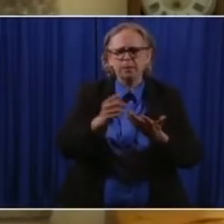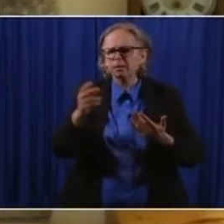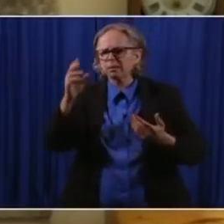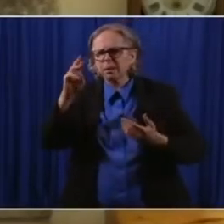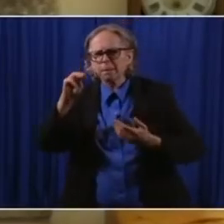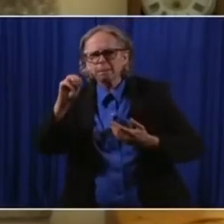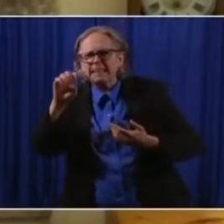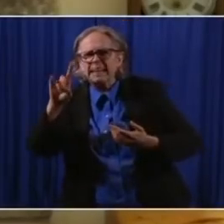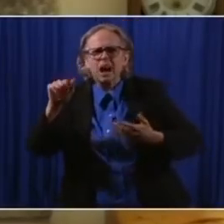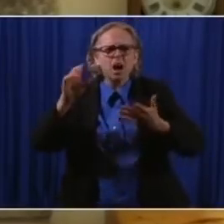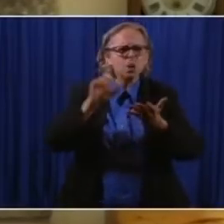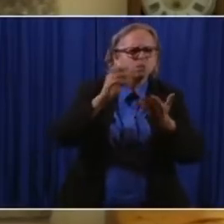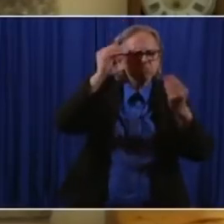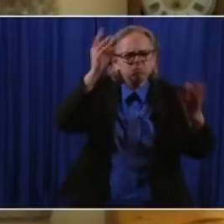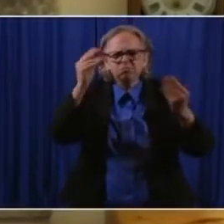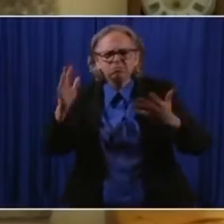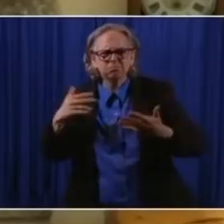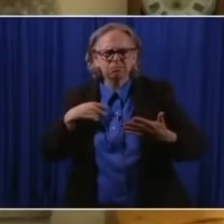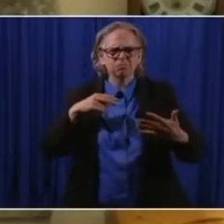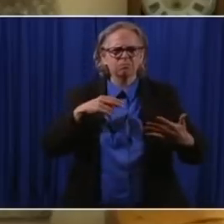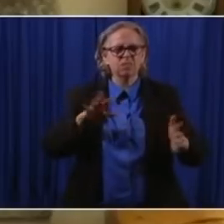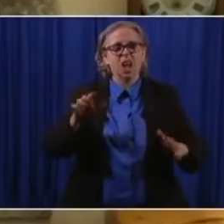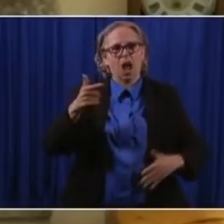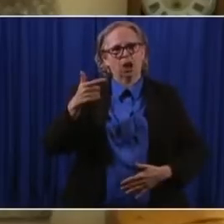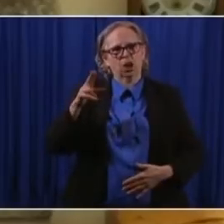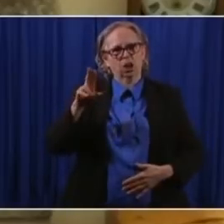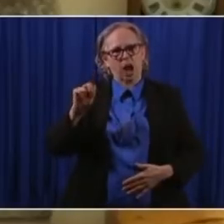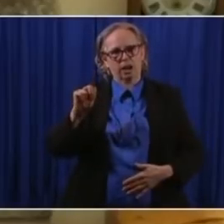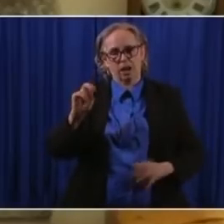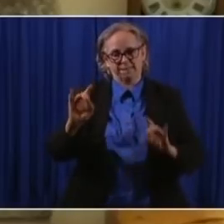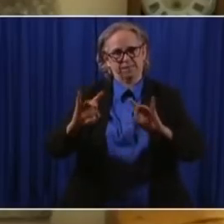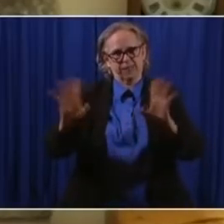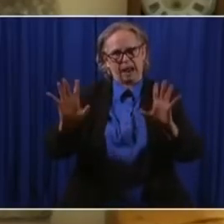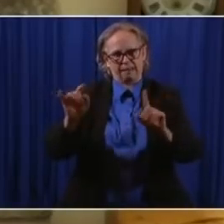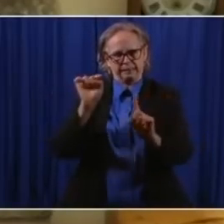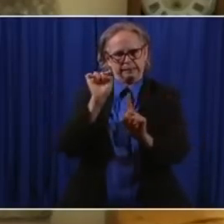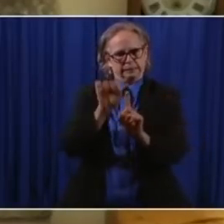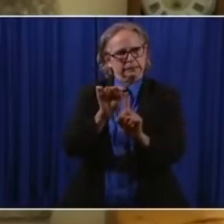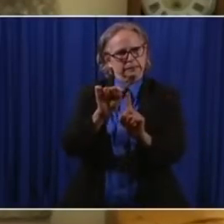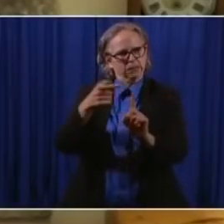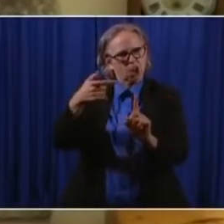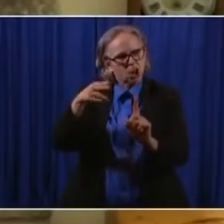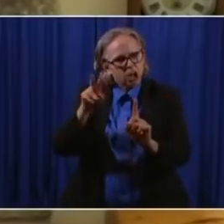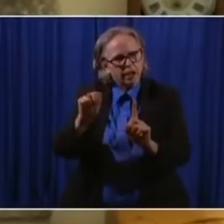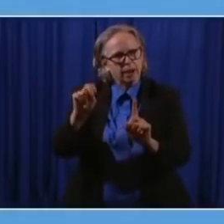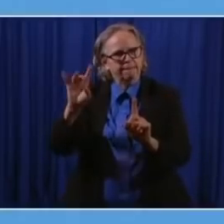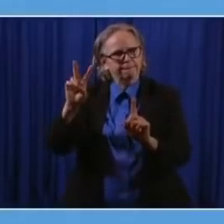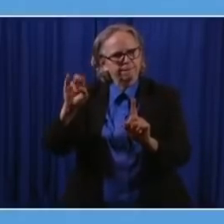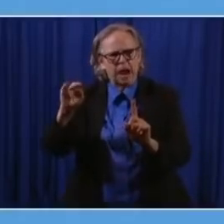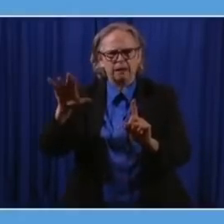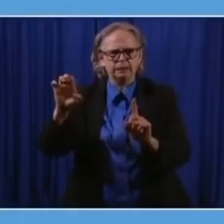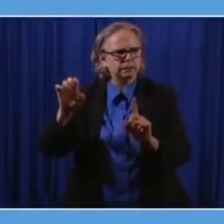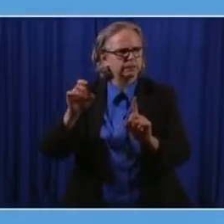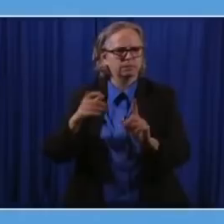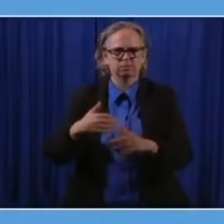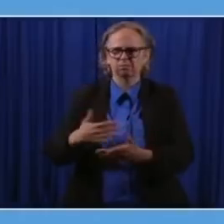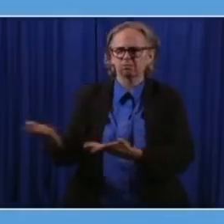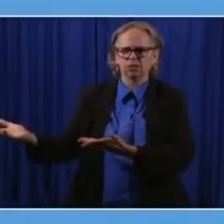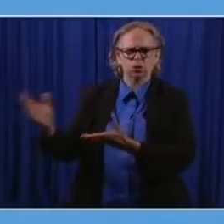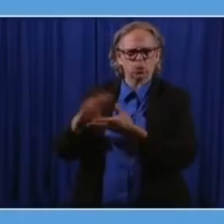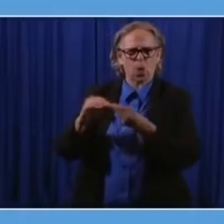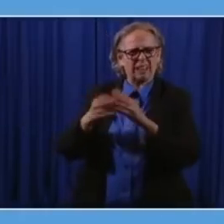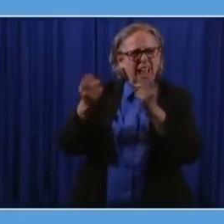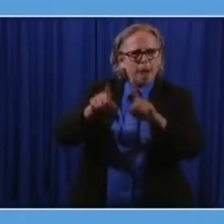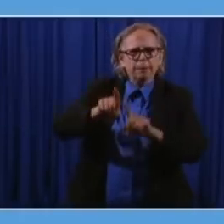about before, but it's gun violence. Let me start from the Akron Beacon Journal. Here are the